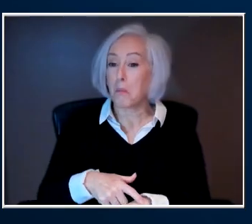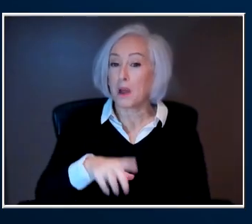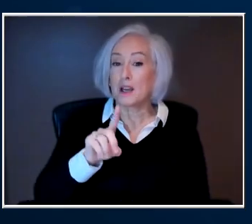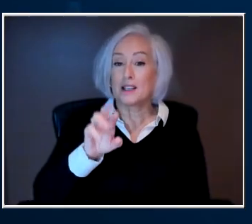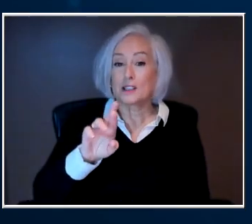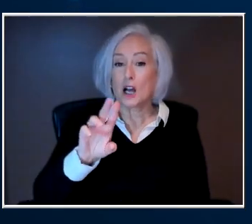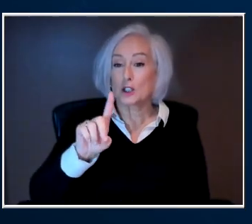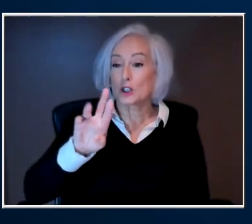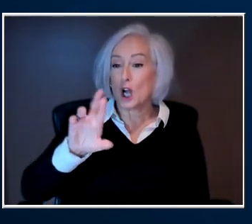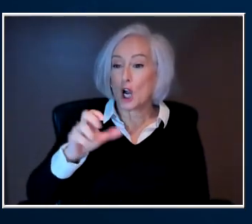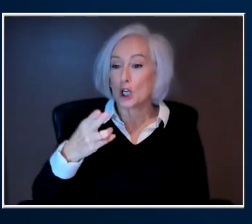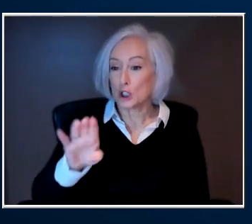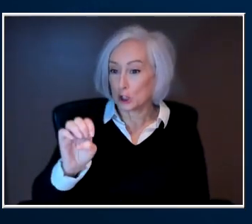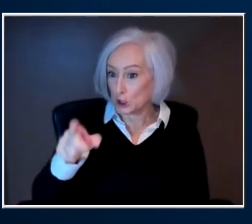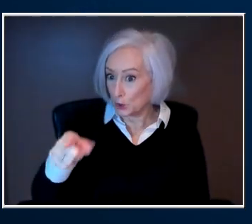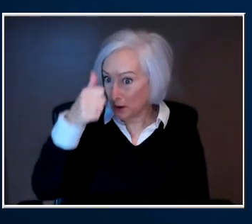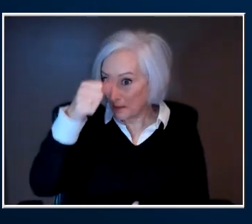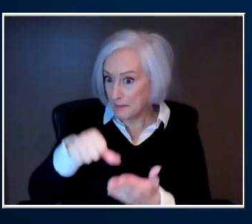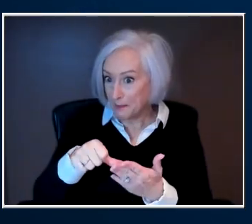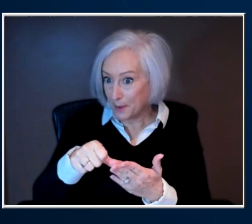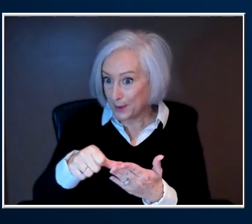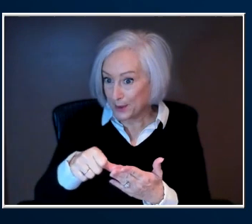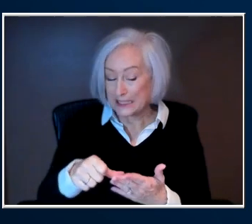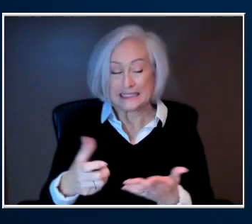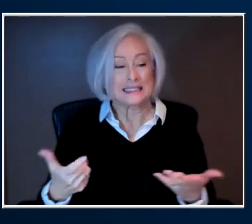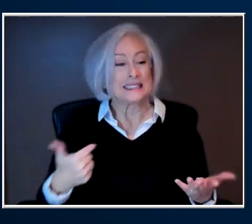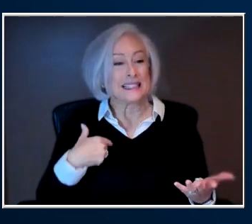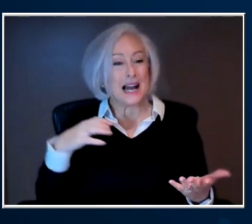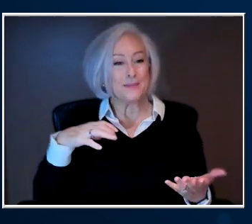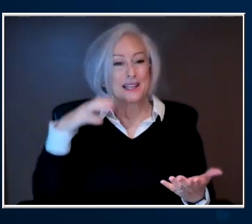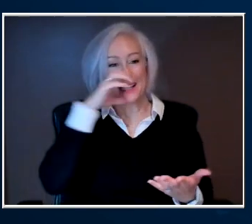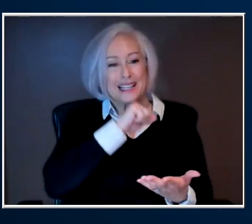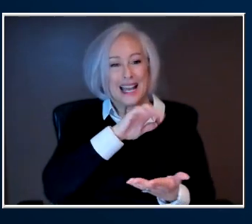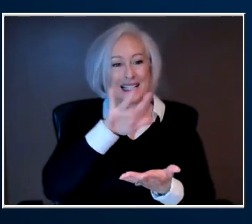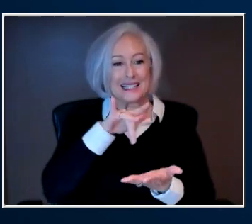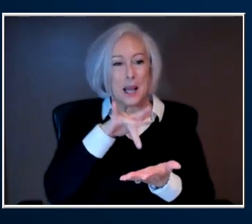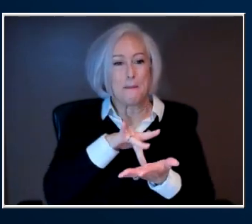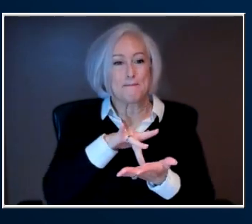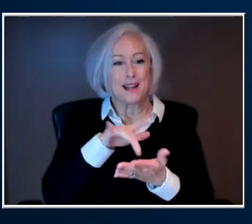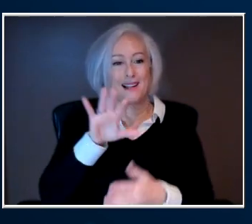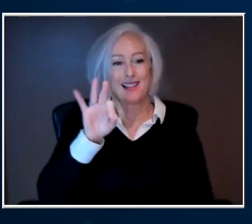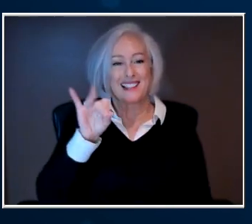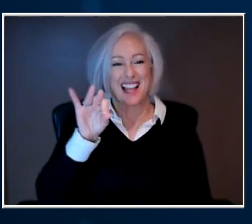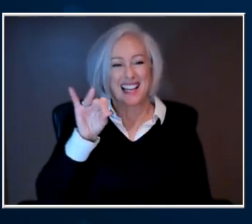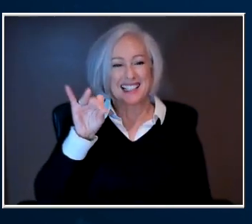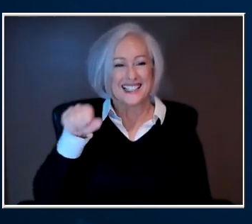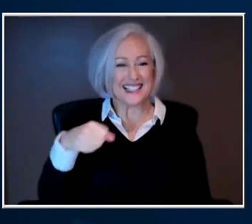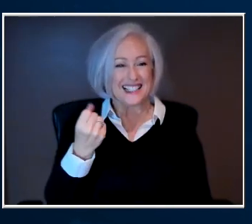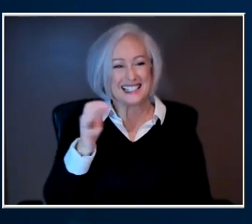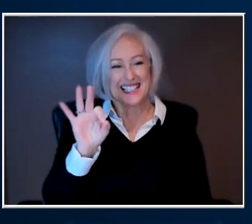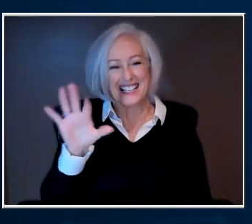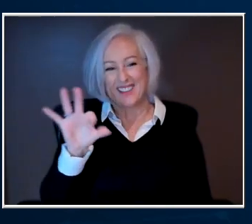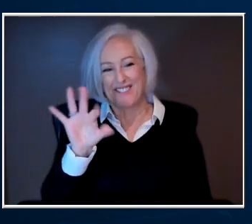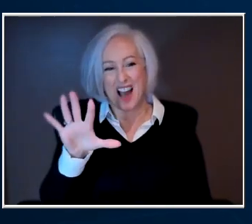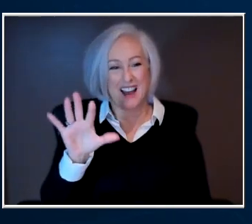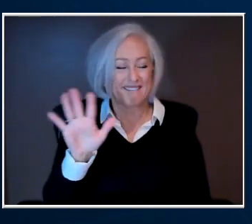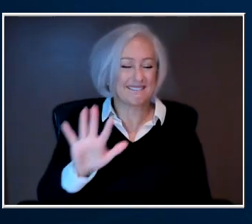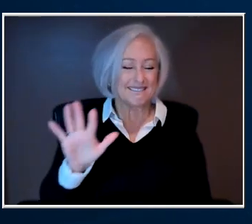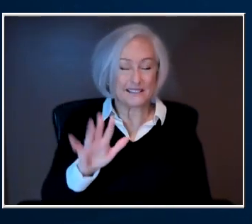Darsh knows. Do you remember? I'm going to go on a limb and say early mid-90s is what would be my guess. Okay, that's what I was thinking. It's been a